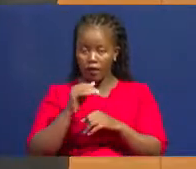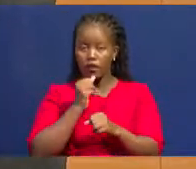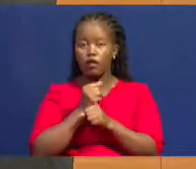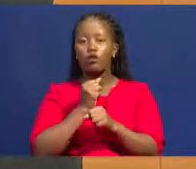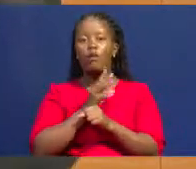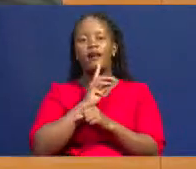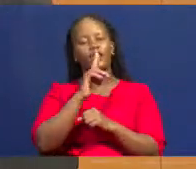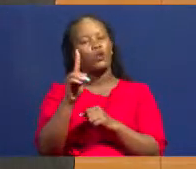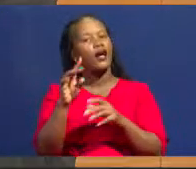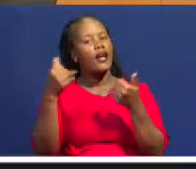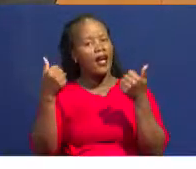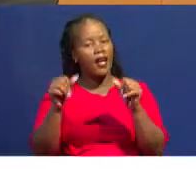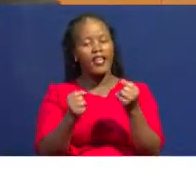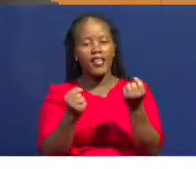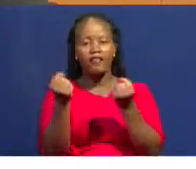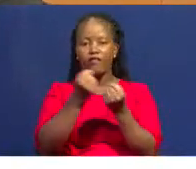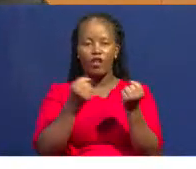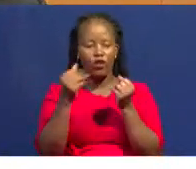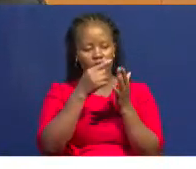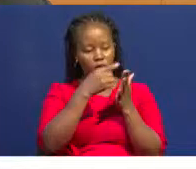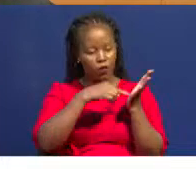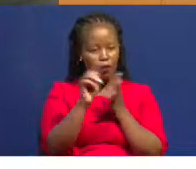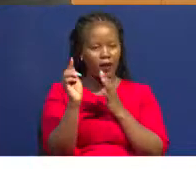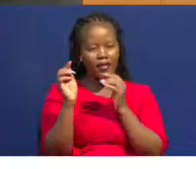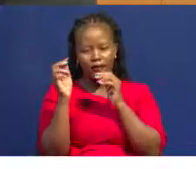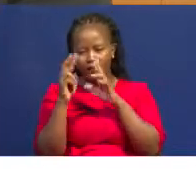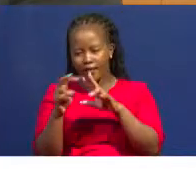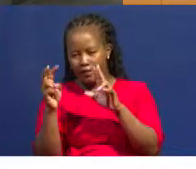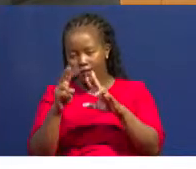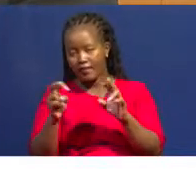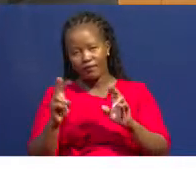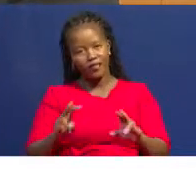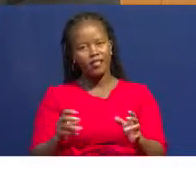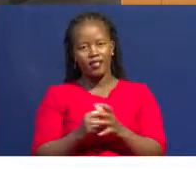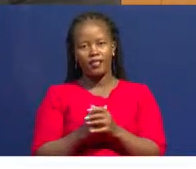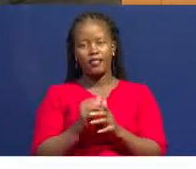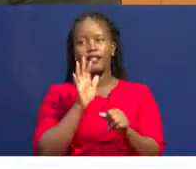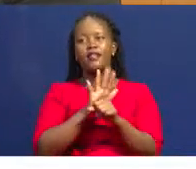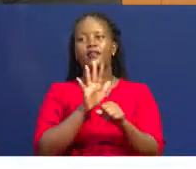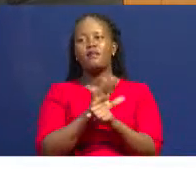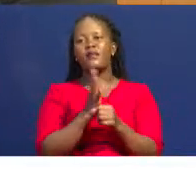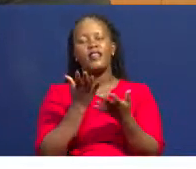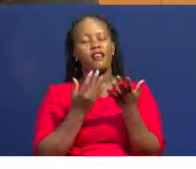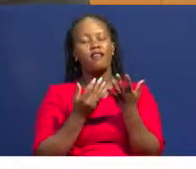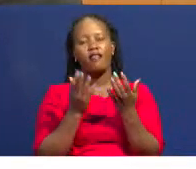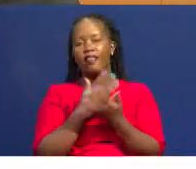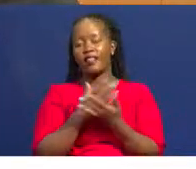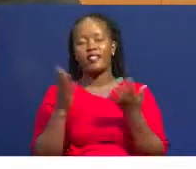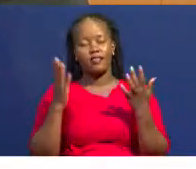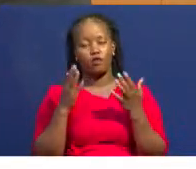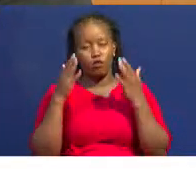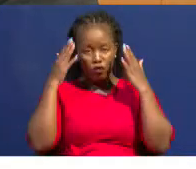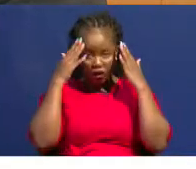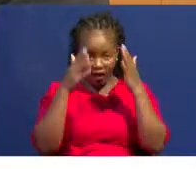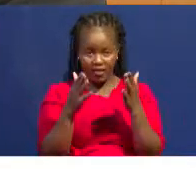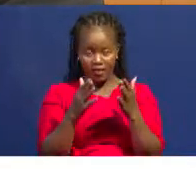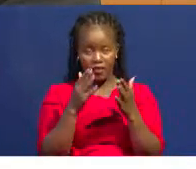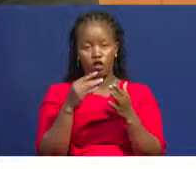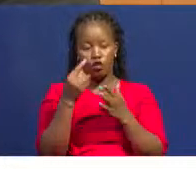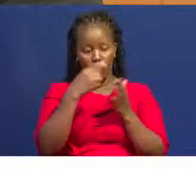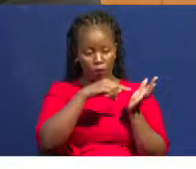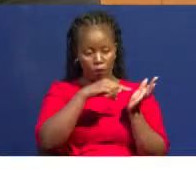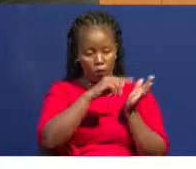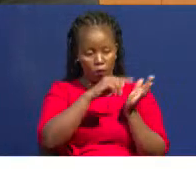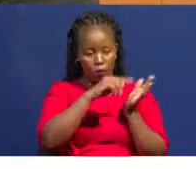is properly inspected mechanically, or there are so many things to do with a vehicle to be on the road. One, I want to